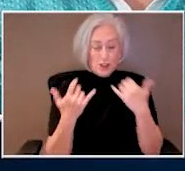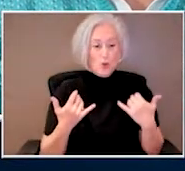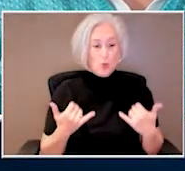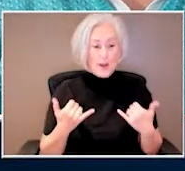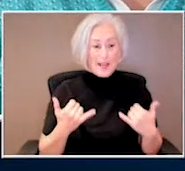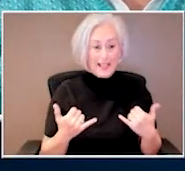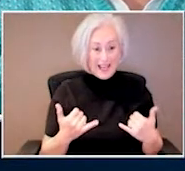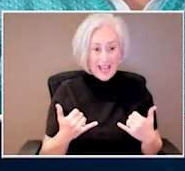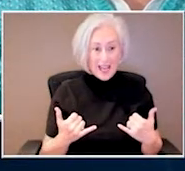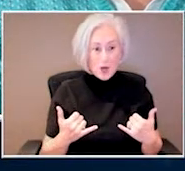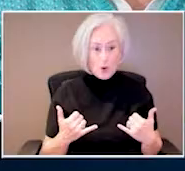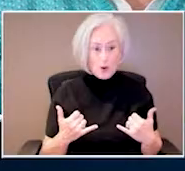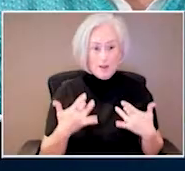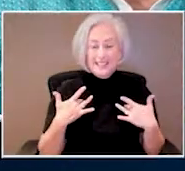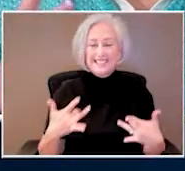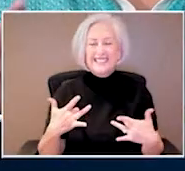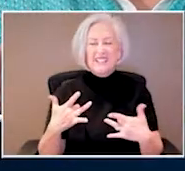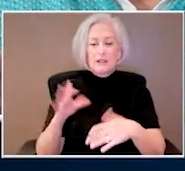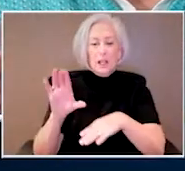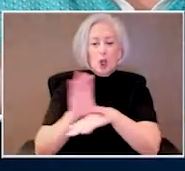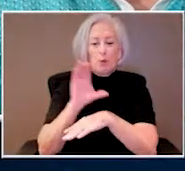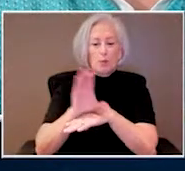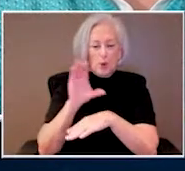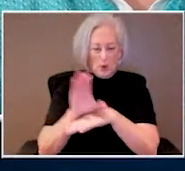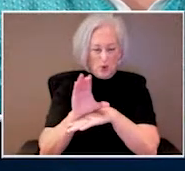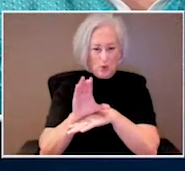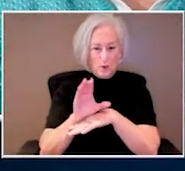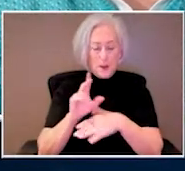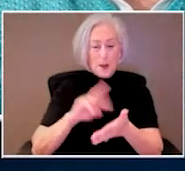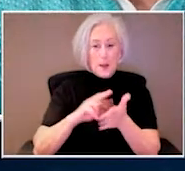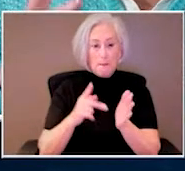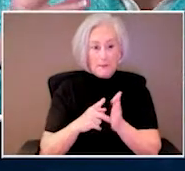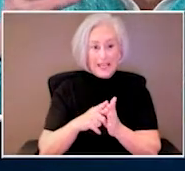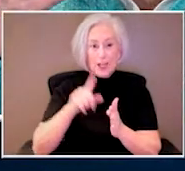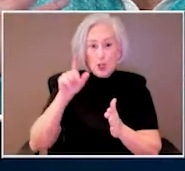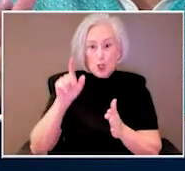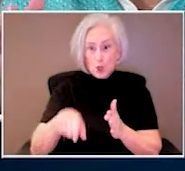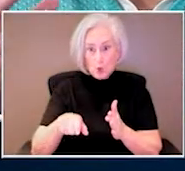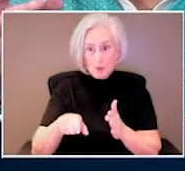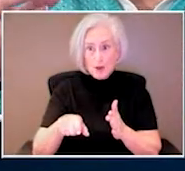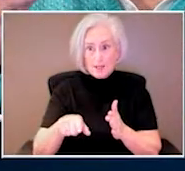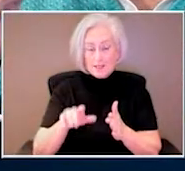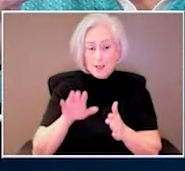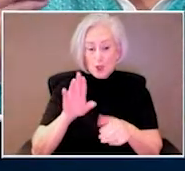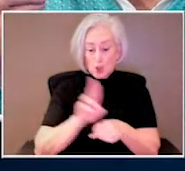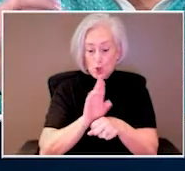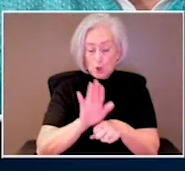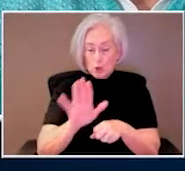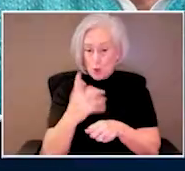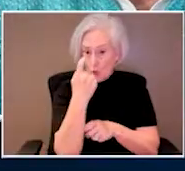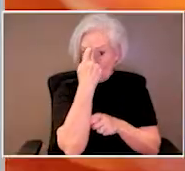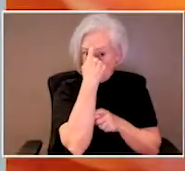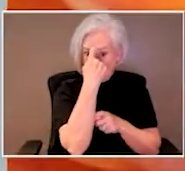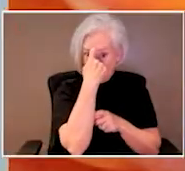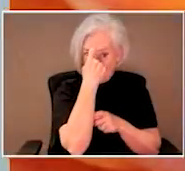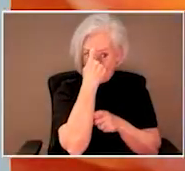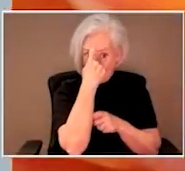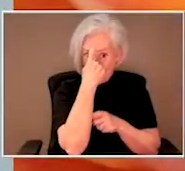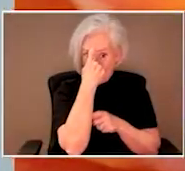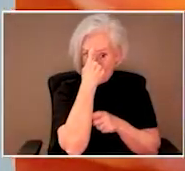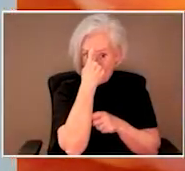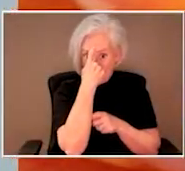are computers. And so we have to have that part of our brain that can be very